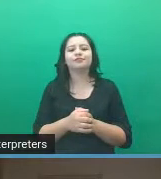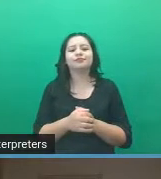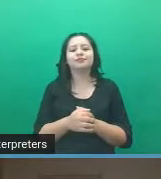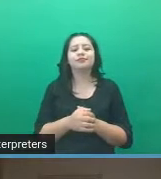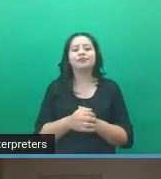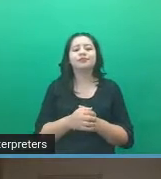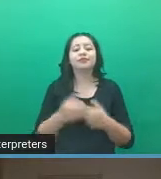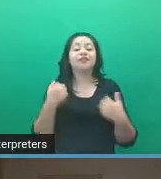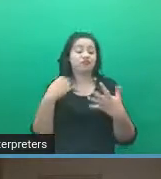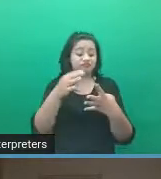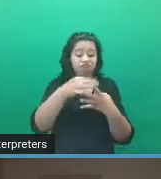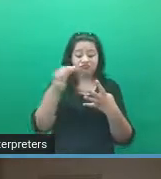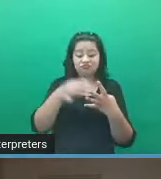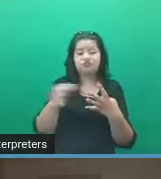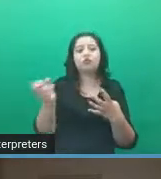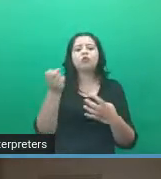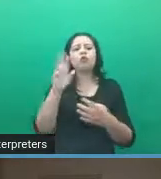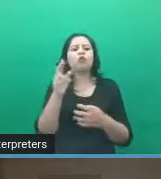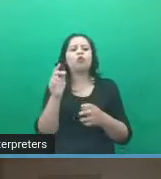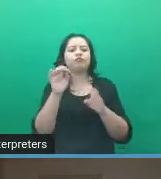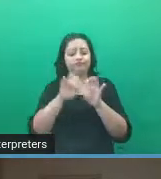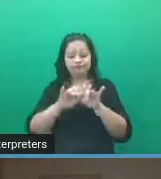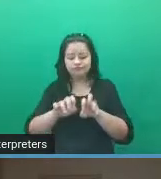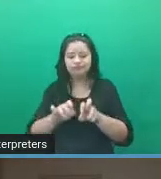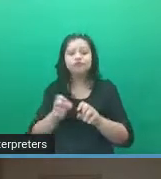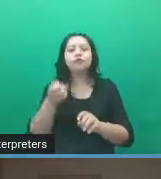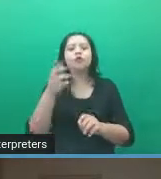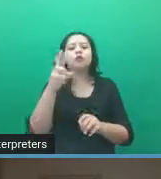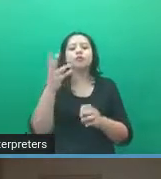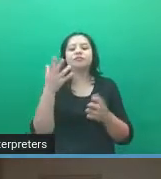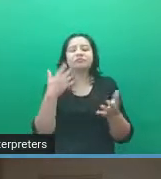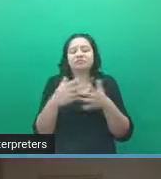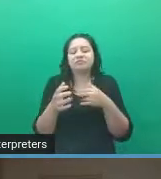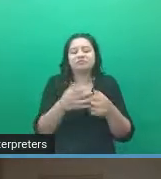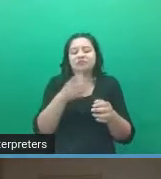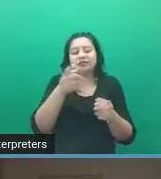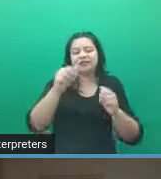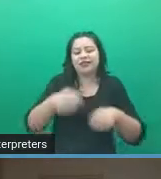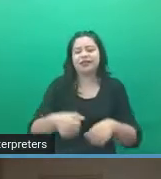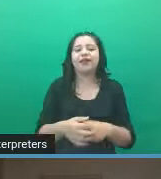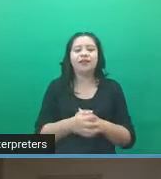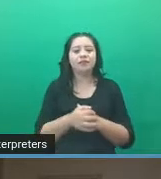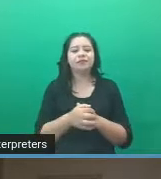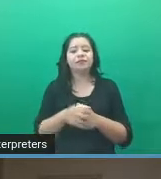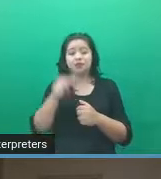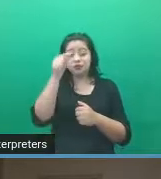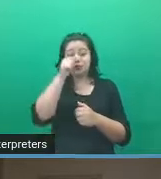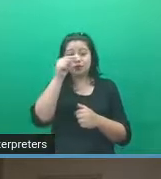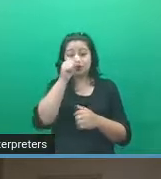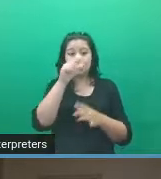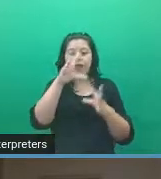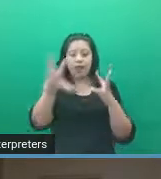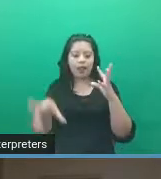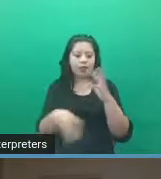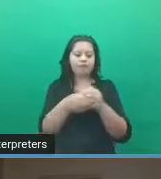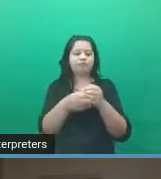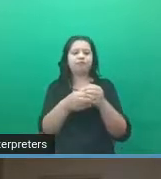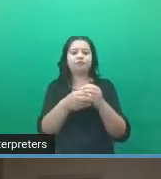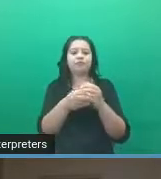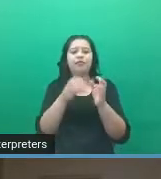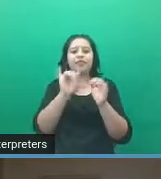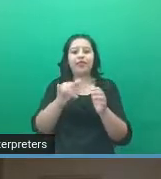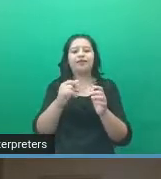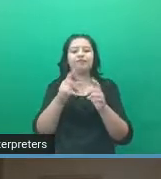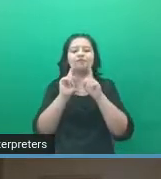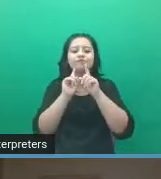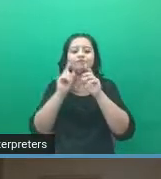linear scale. Responses to your surveys are neatly and automatically collected in Google Forms with real-time response info and charts. You can